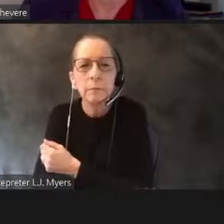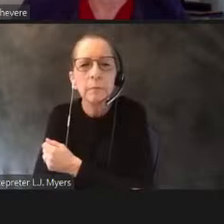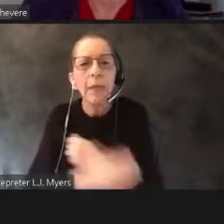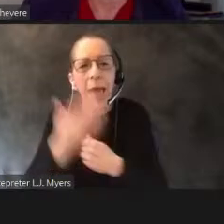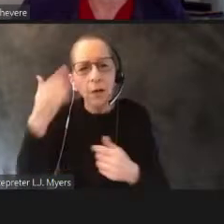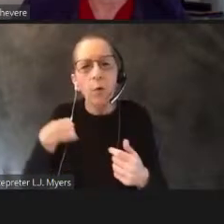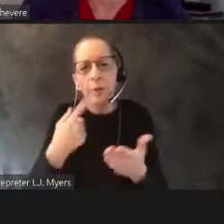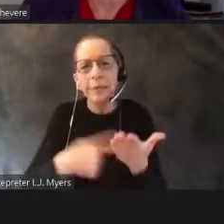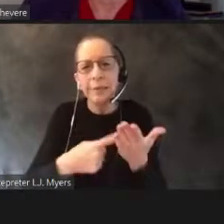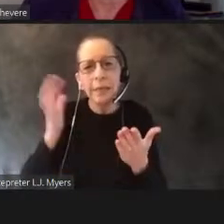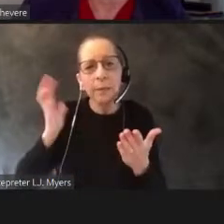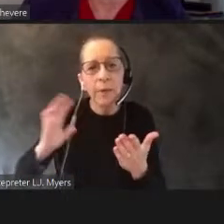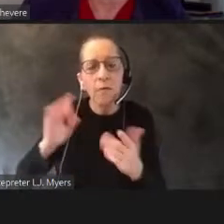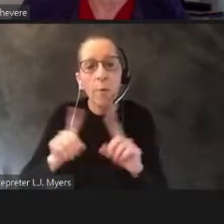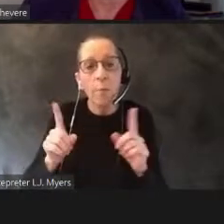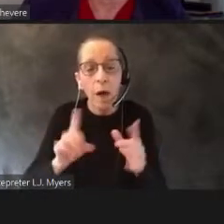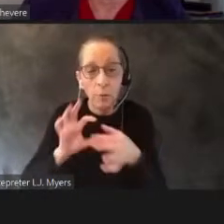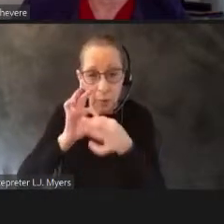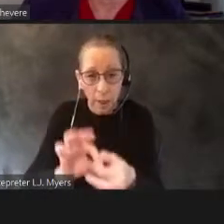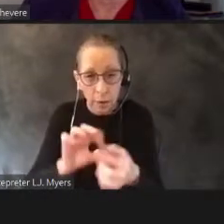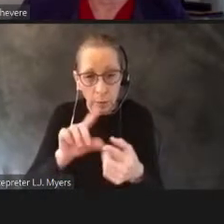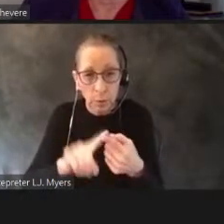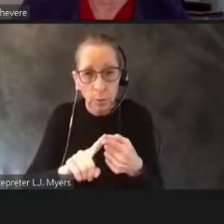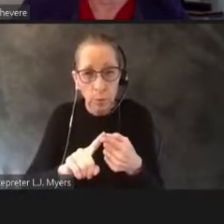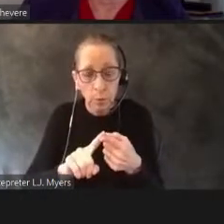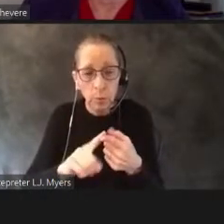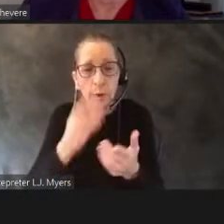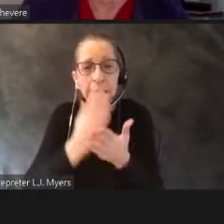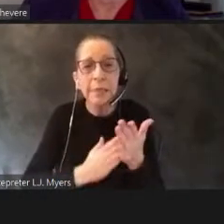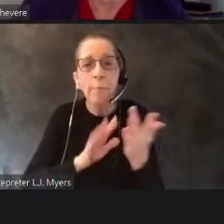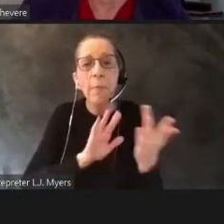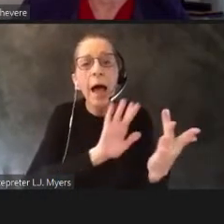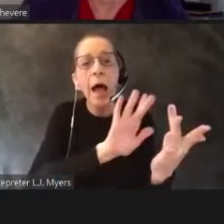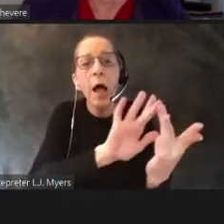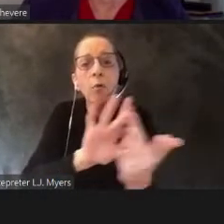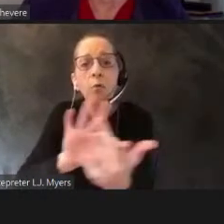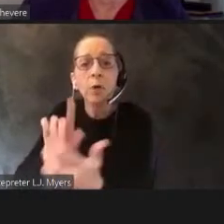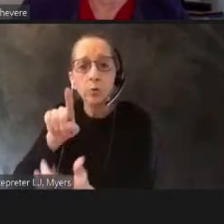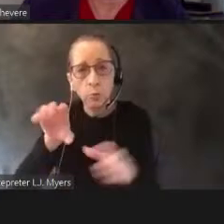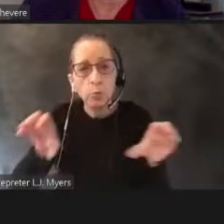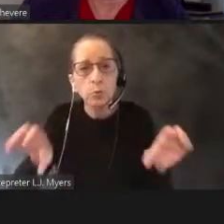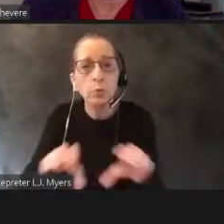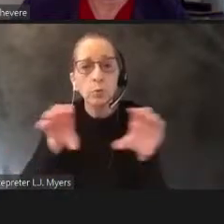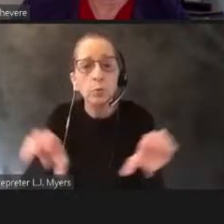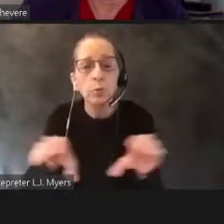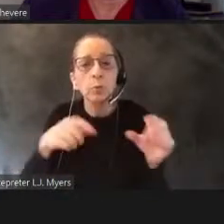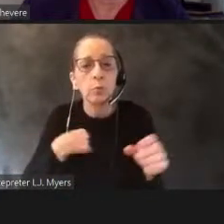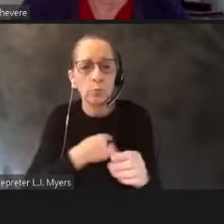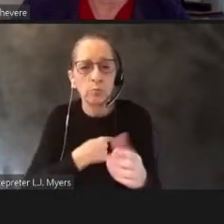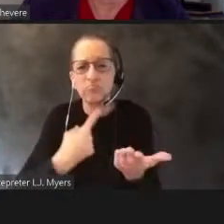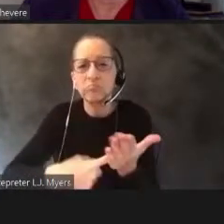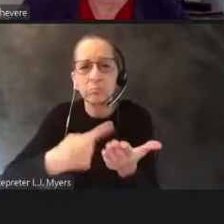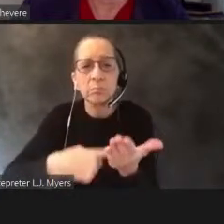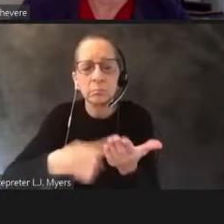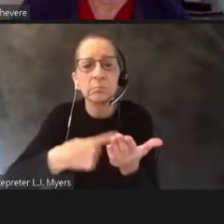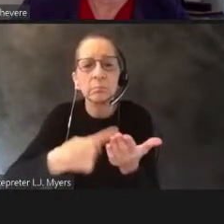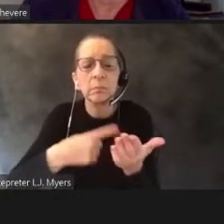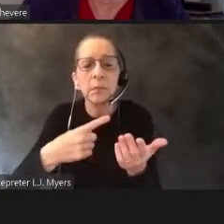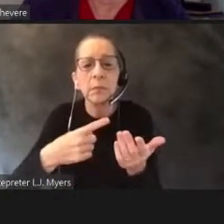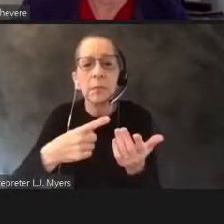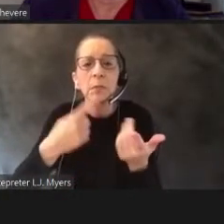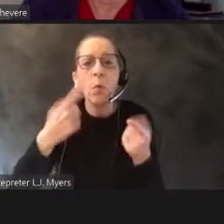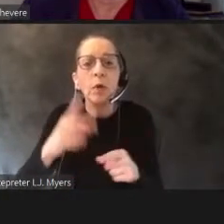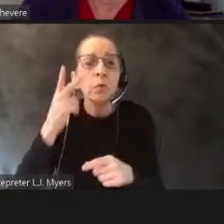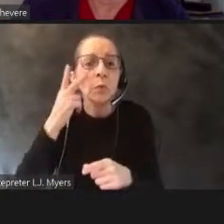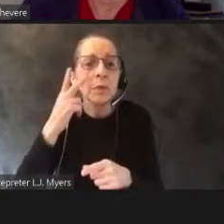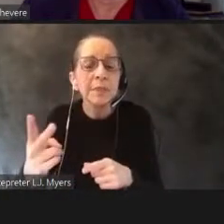discussed this before, but with regards to some of the outreach that you do, I know we've talked about when we see that